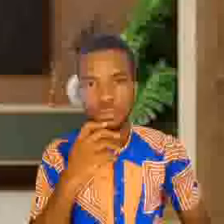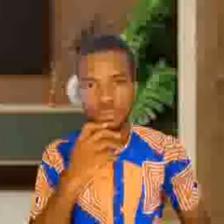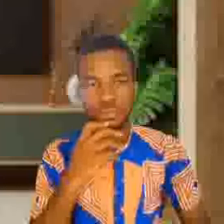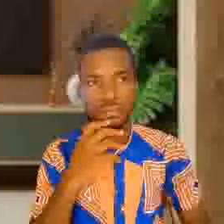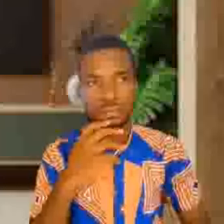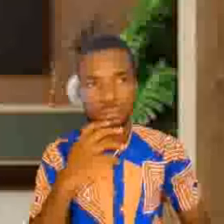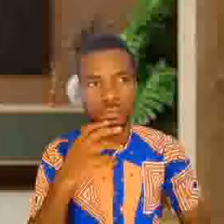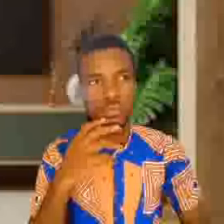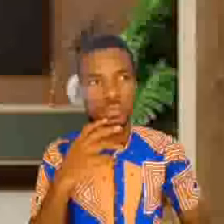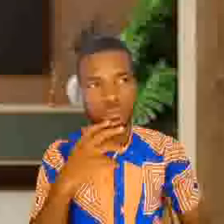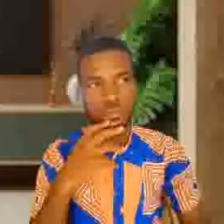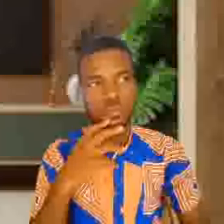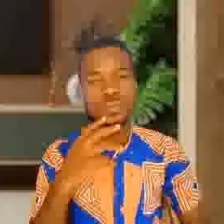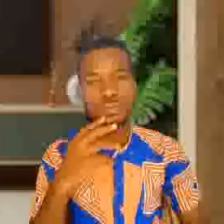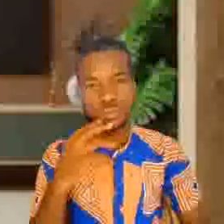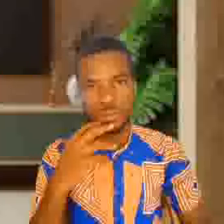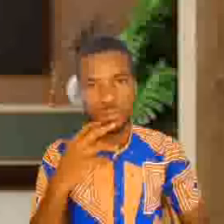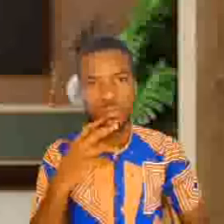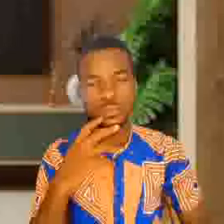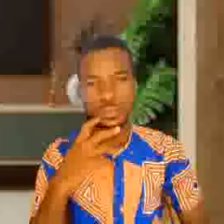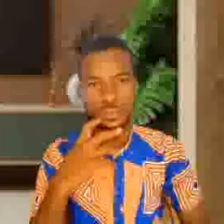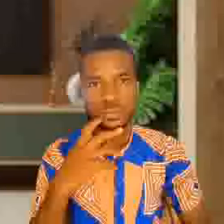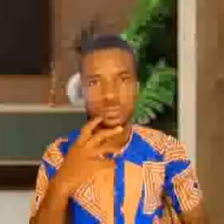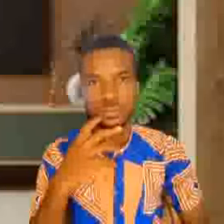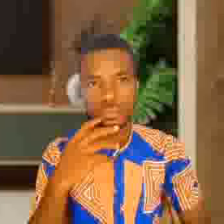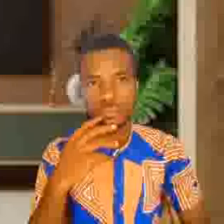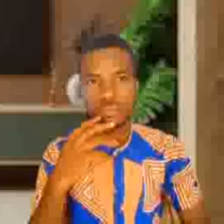commanded the priest that this flame should not go